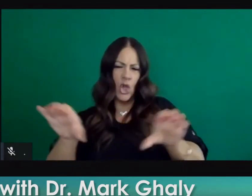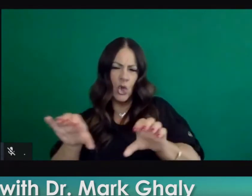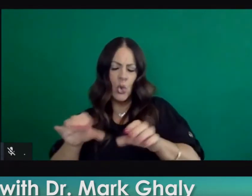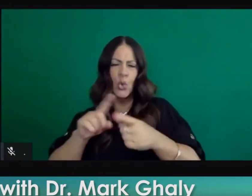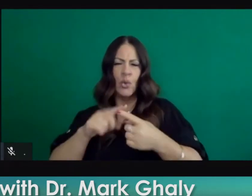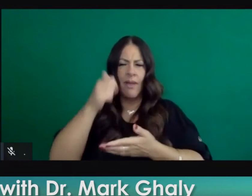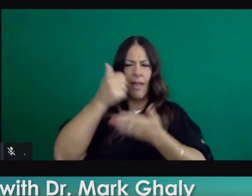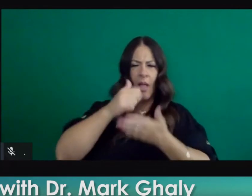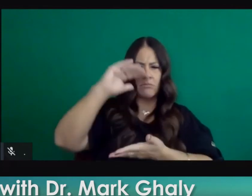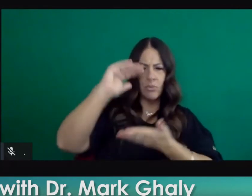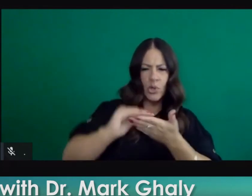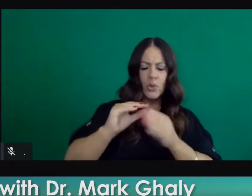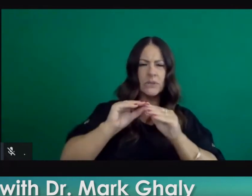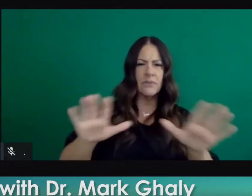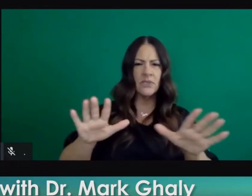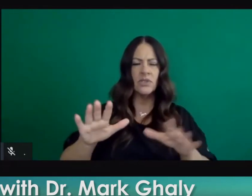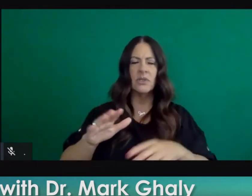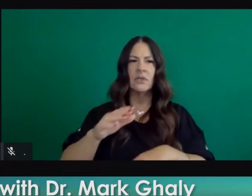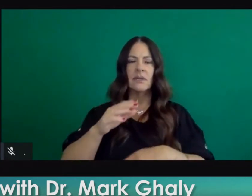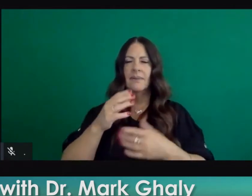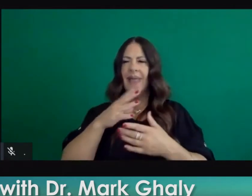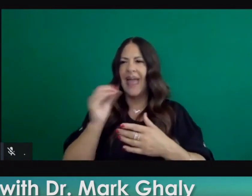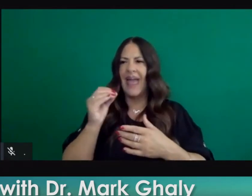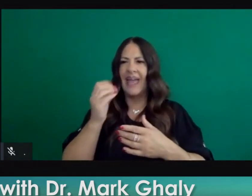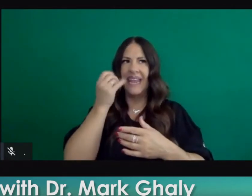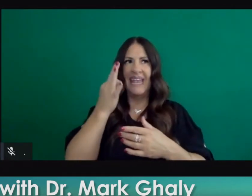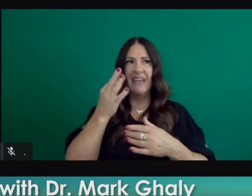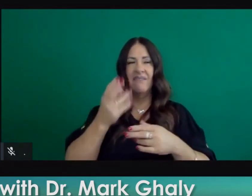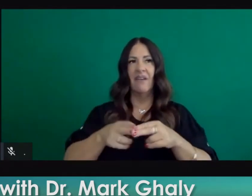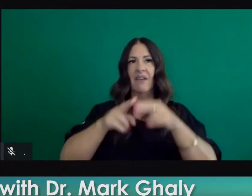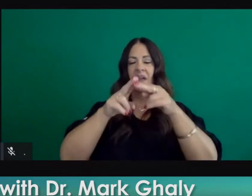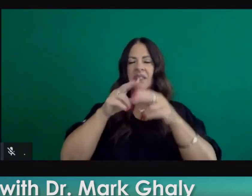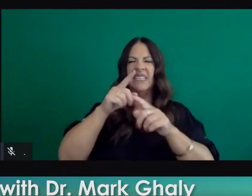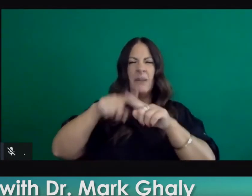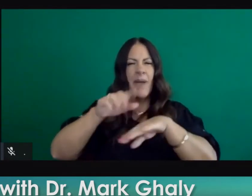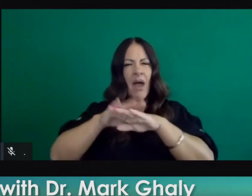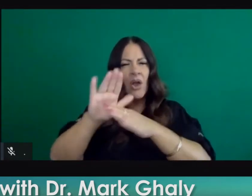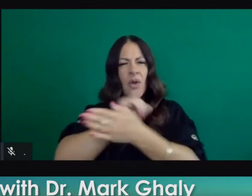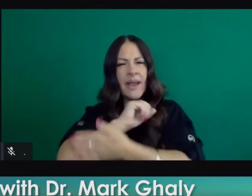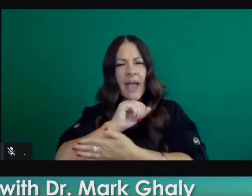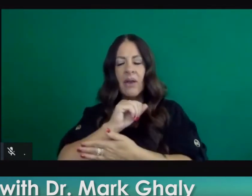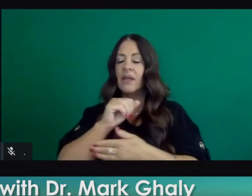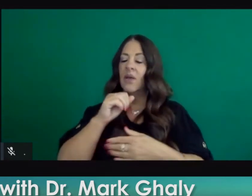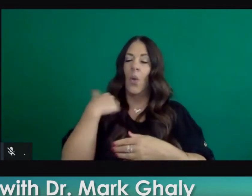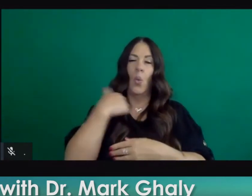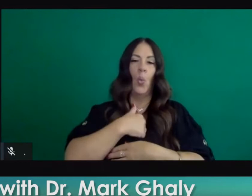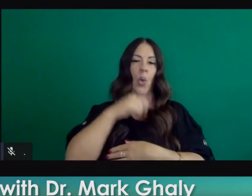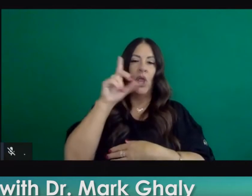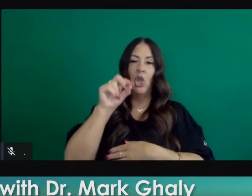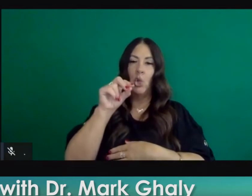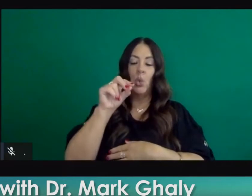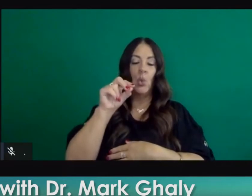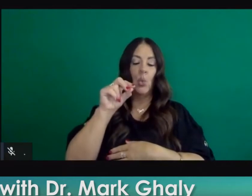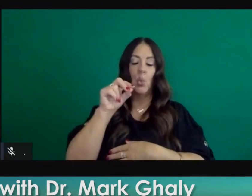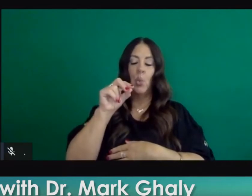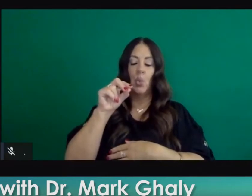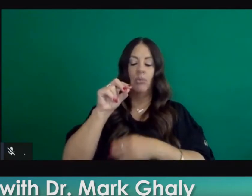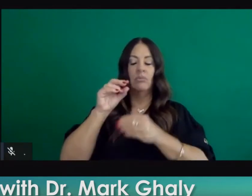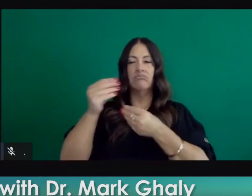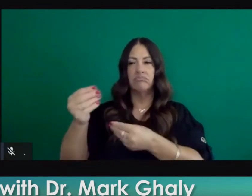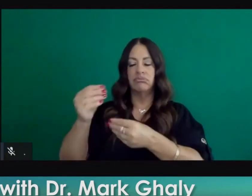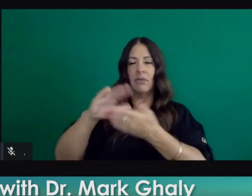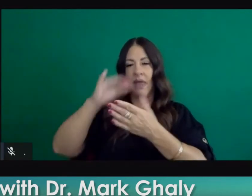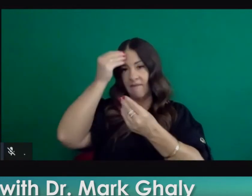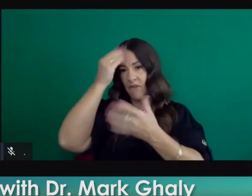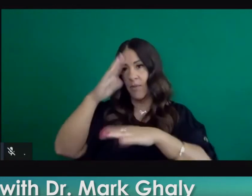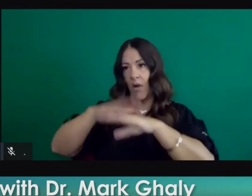the future. So that number is updated there on a daily basis. You can certainly visit that. Today's number